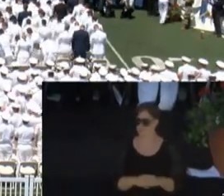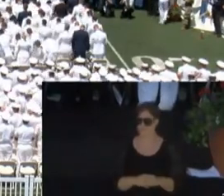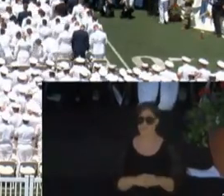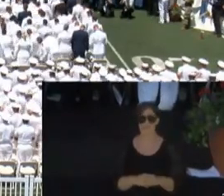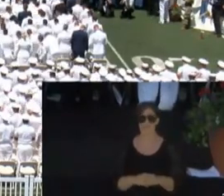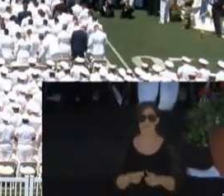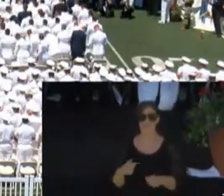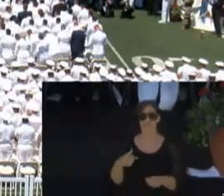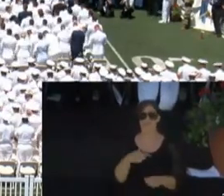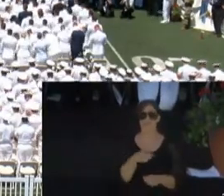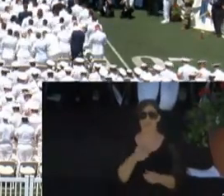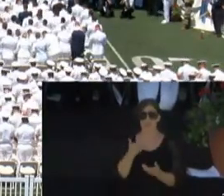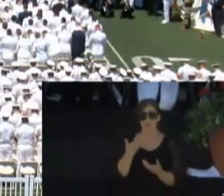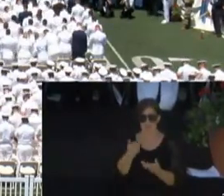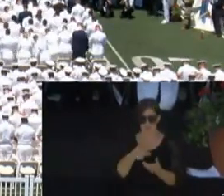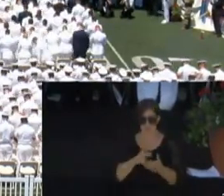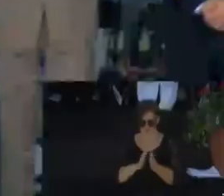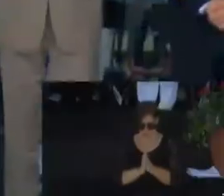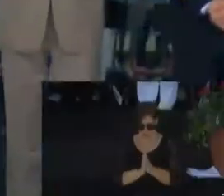Will you join me in prayer?